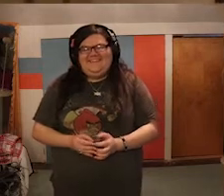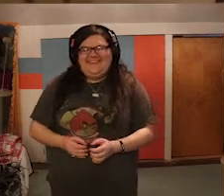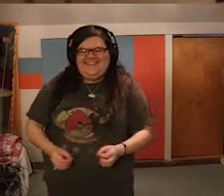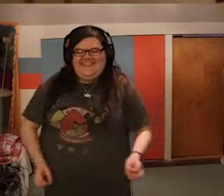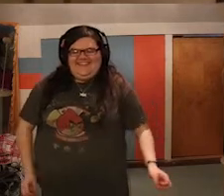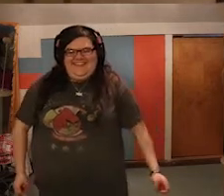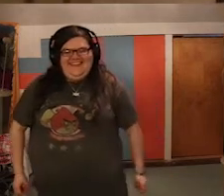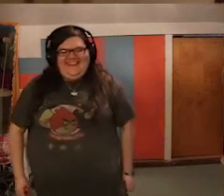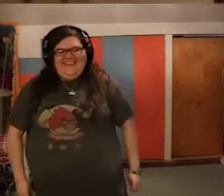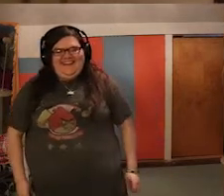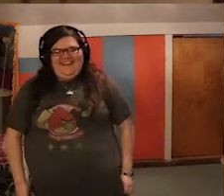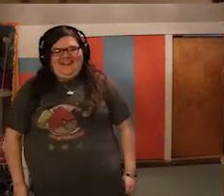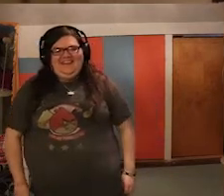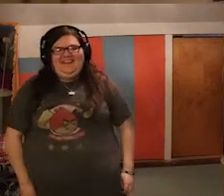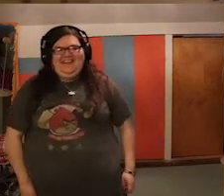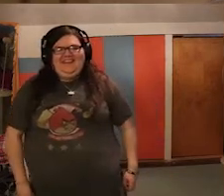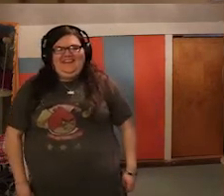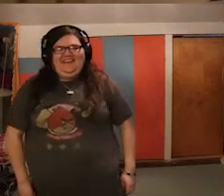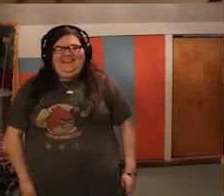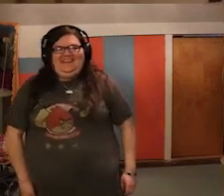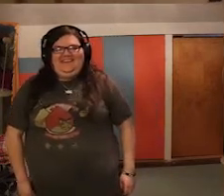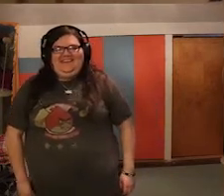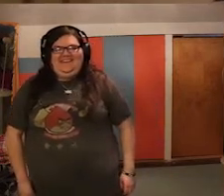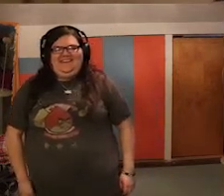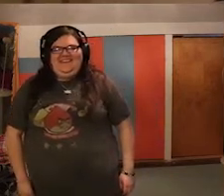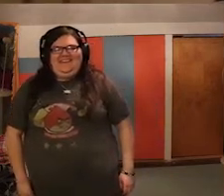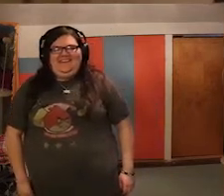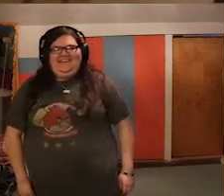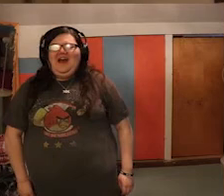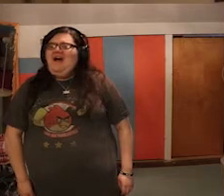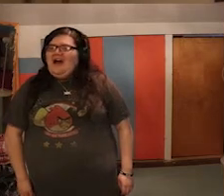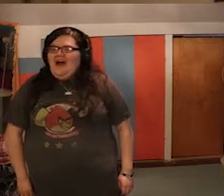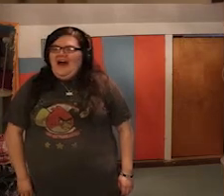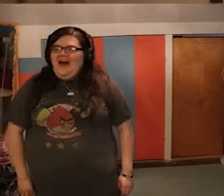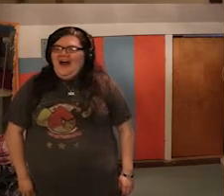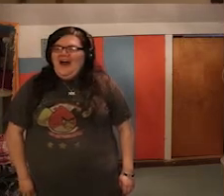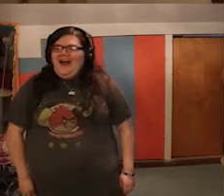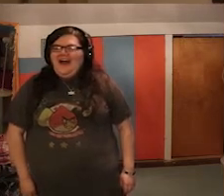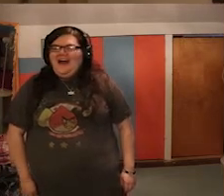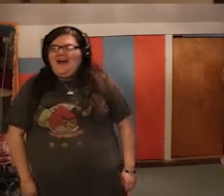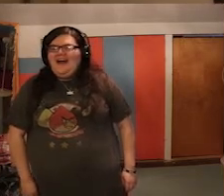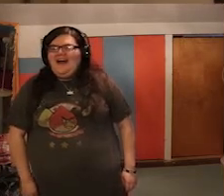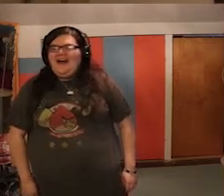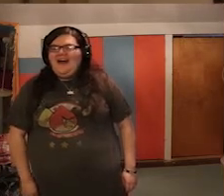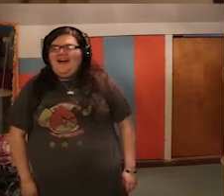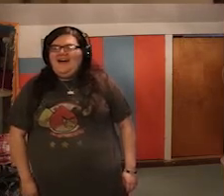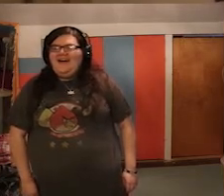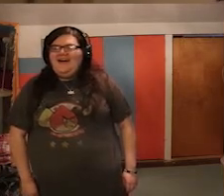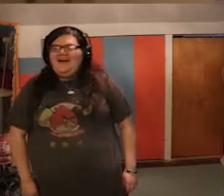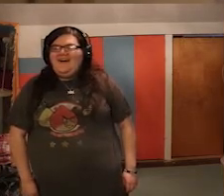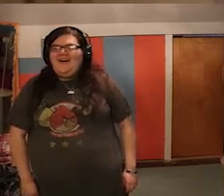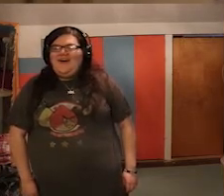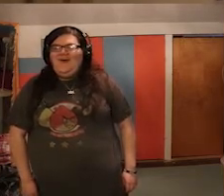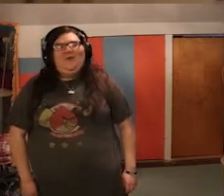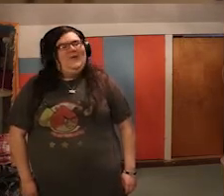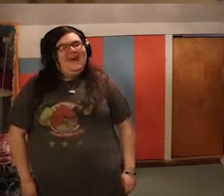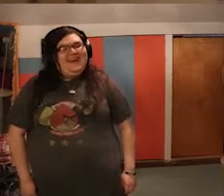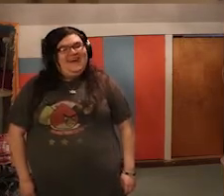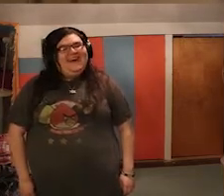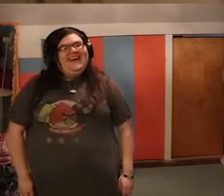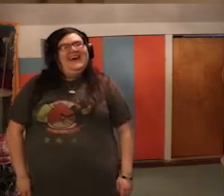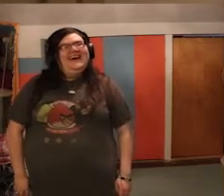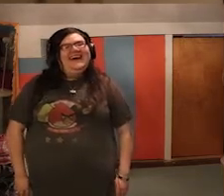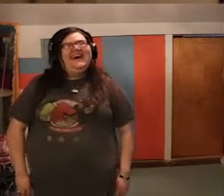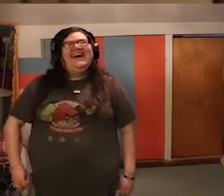would you like? I would like some freshly squeezed orange with some strawberry.